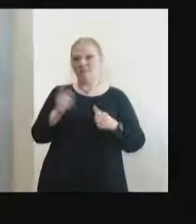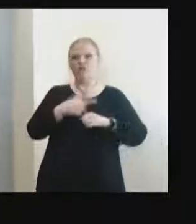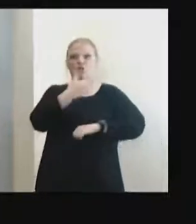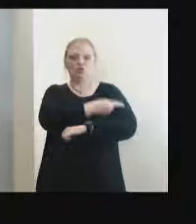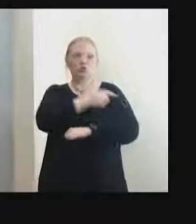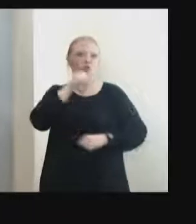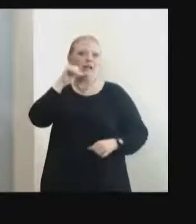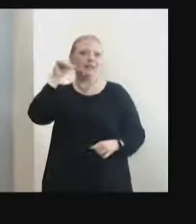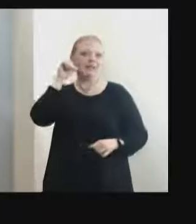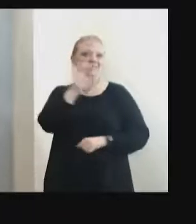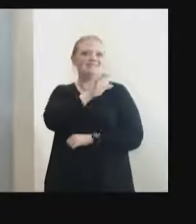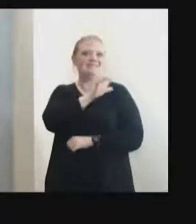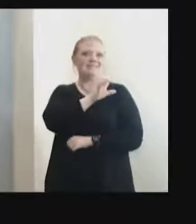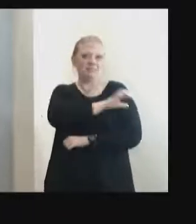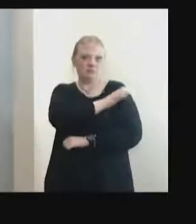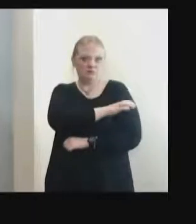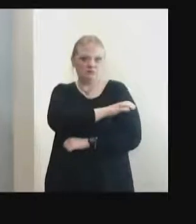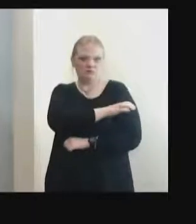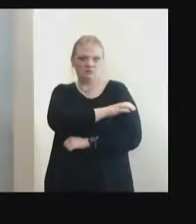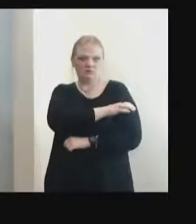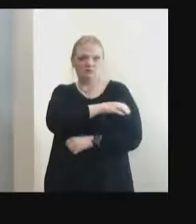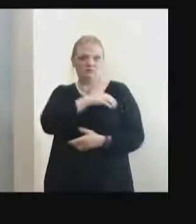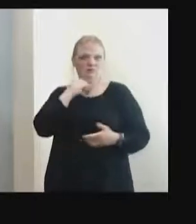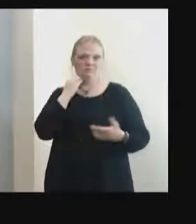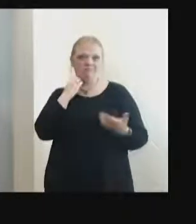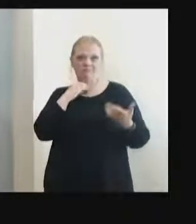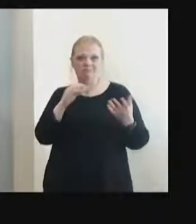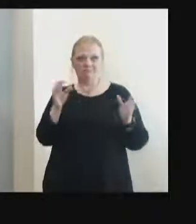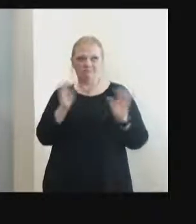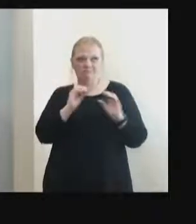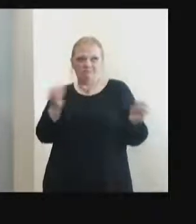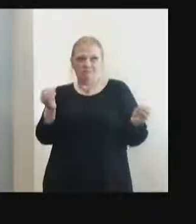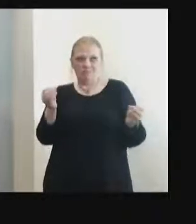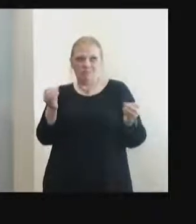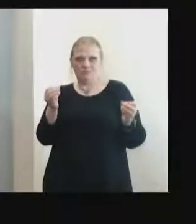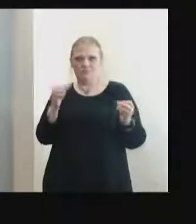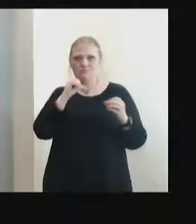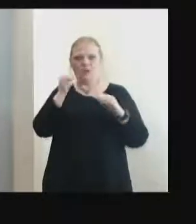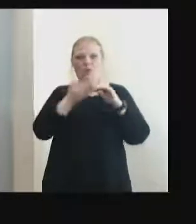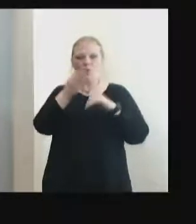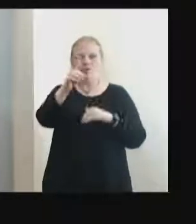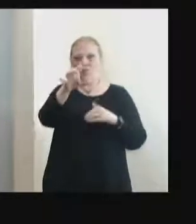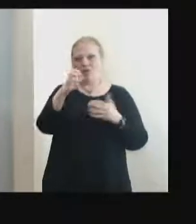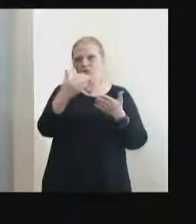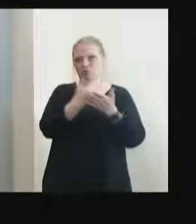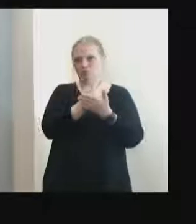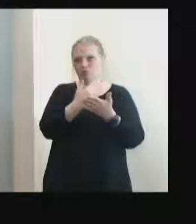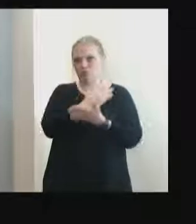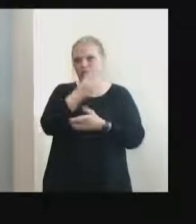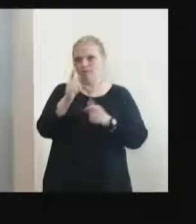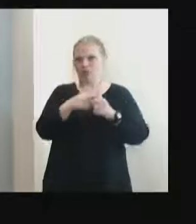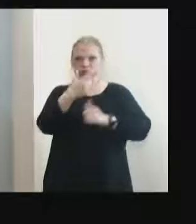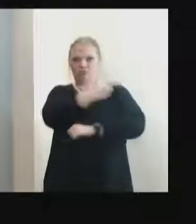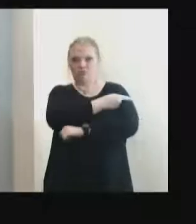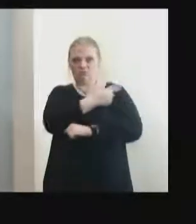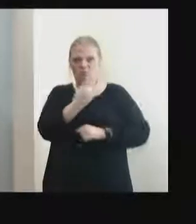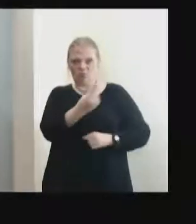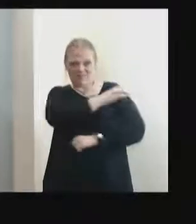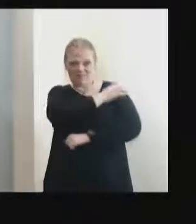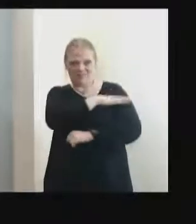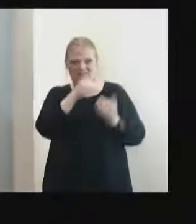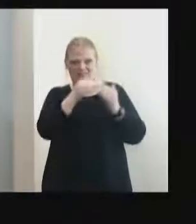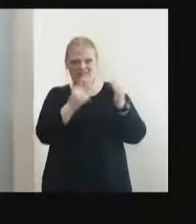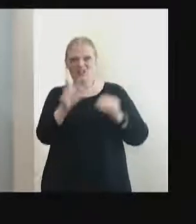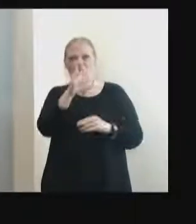yesterday, and not a single clinic did we break 100 new first doses. In fact, in the one clinic, we had less than 30